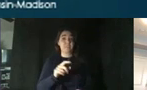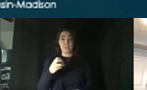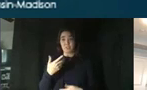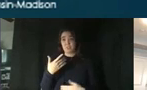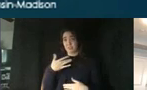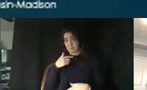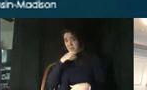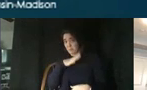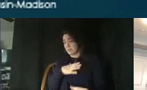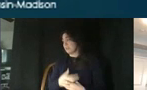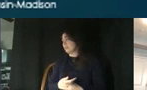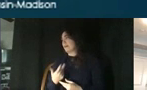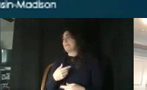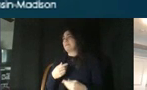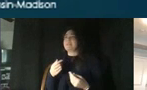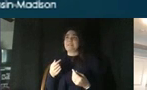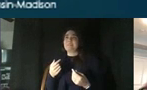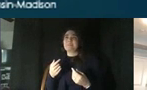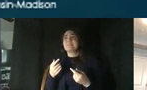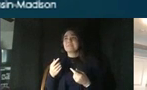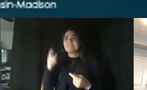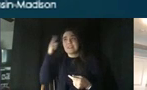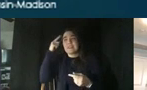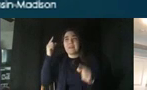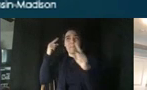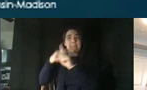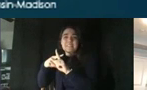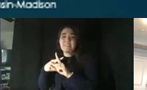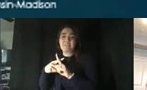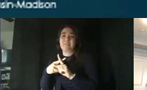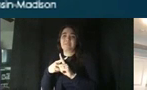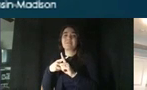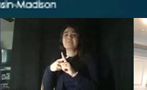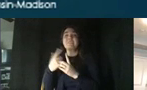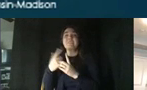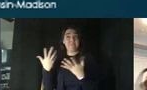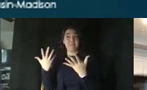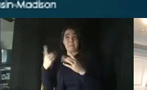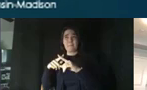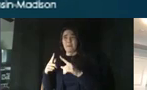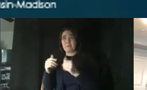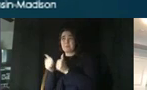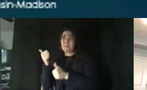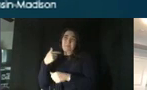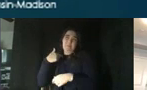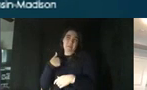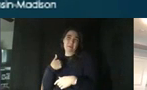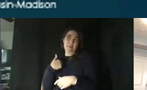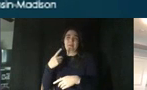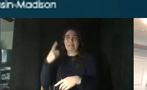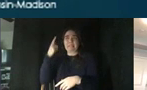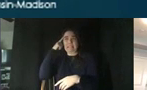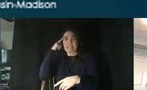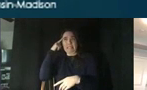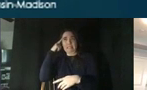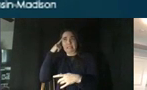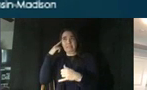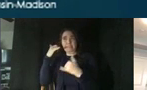an optimist, and most of the time I am, but I really do feel like we should have gotten further by now.